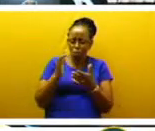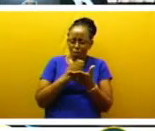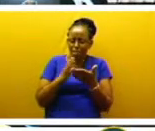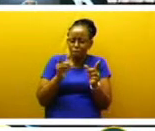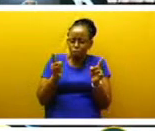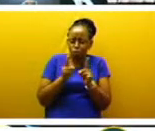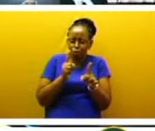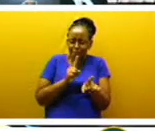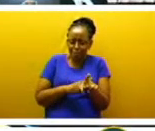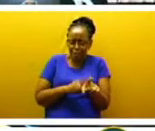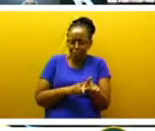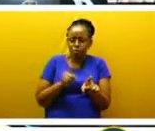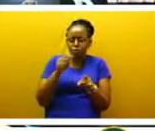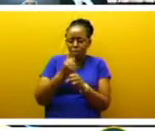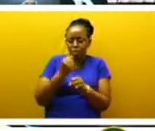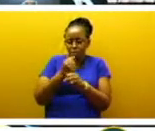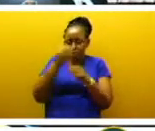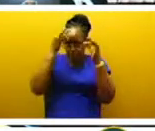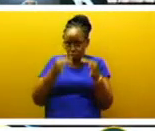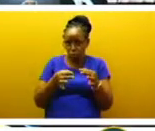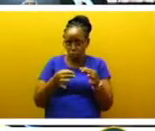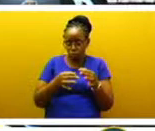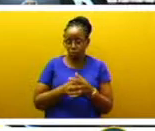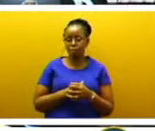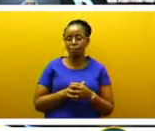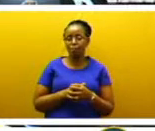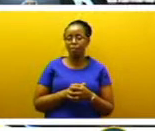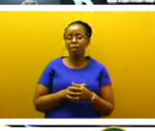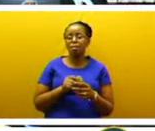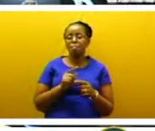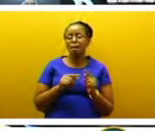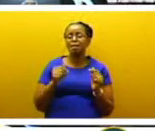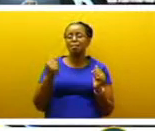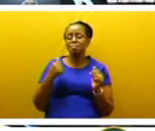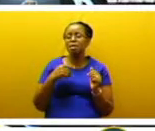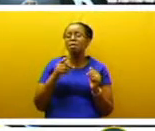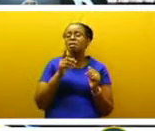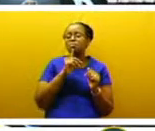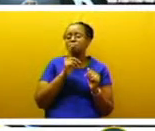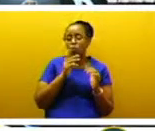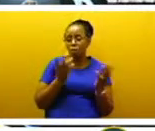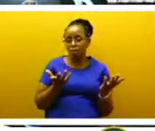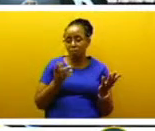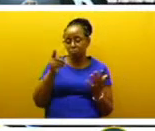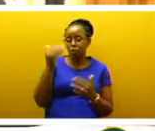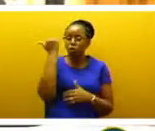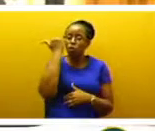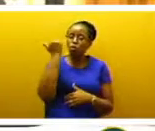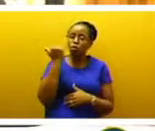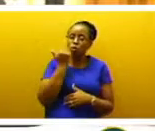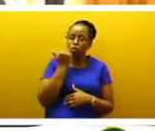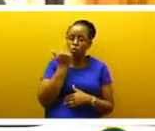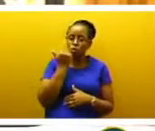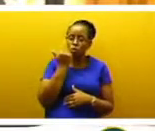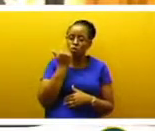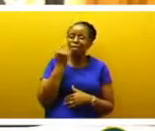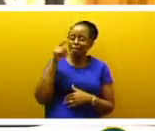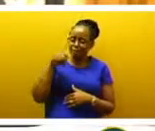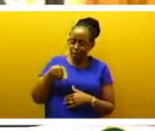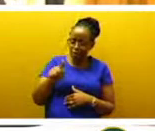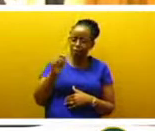may I say that this honorable court is entitled, suo motu,